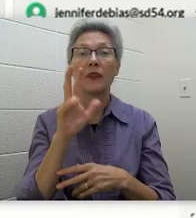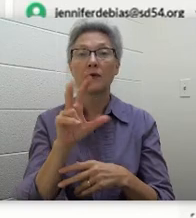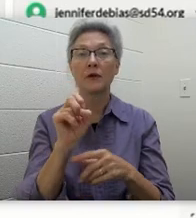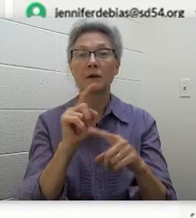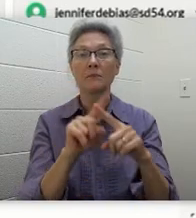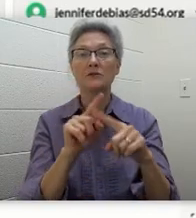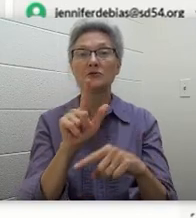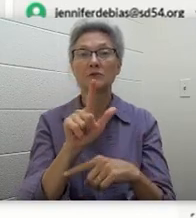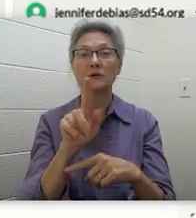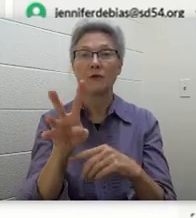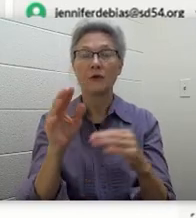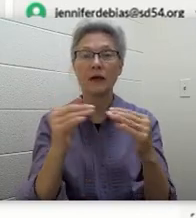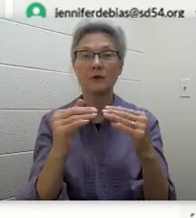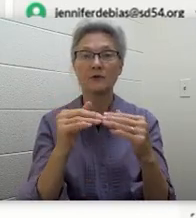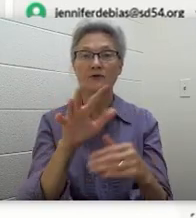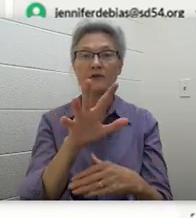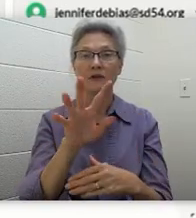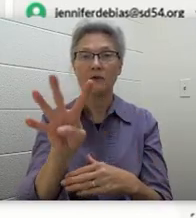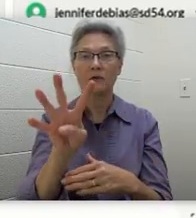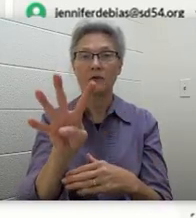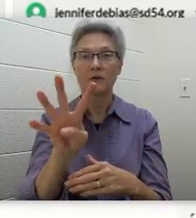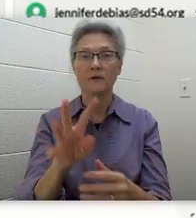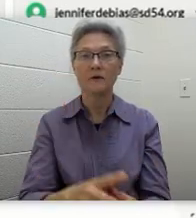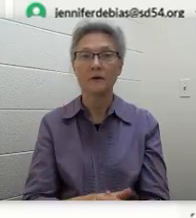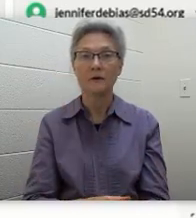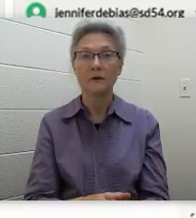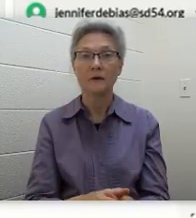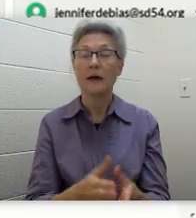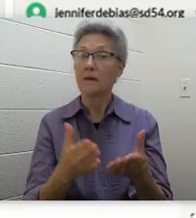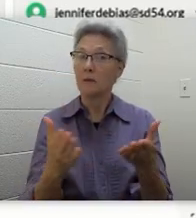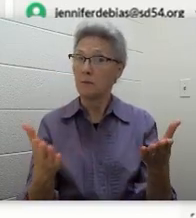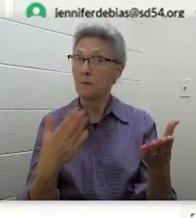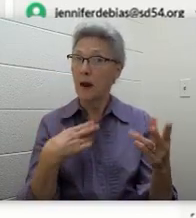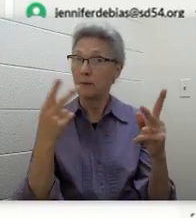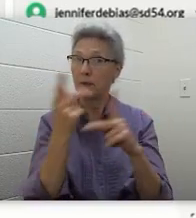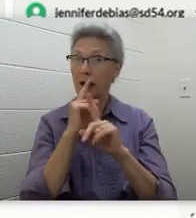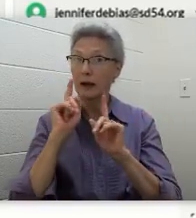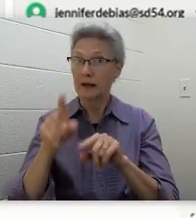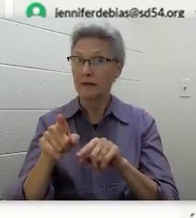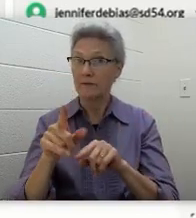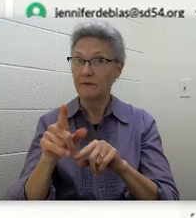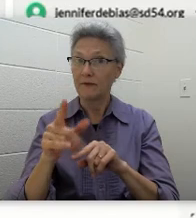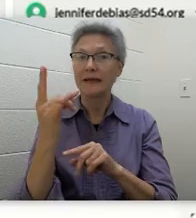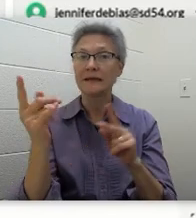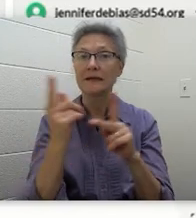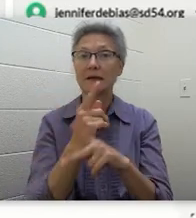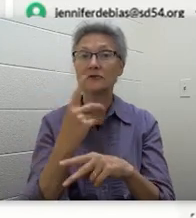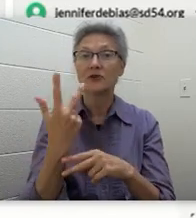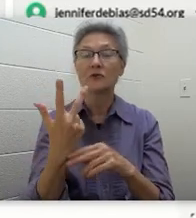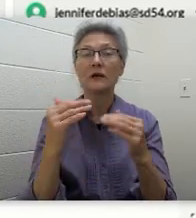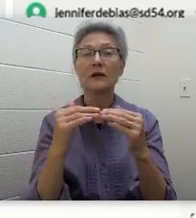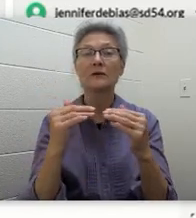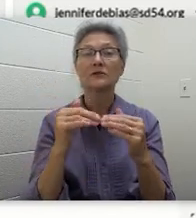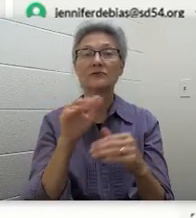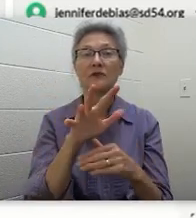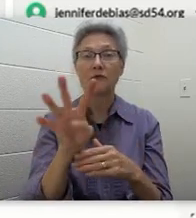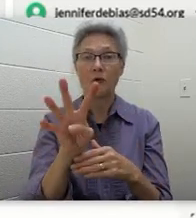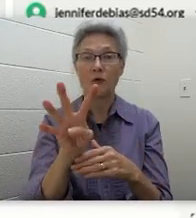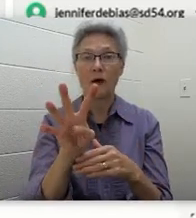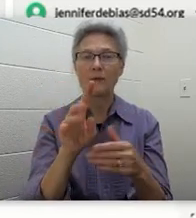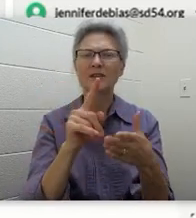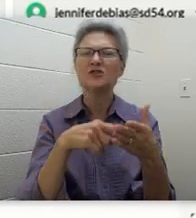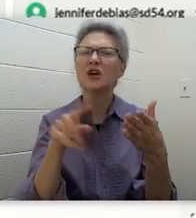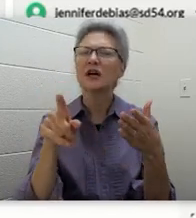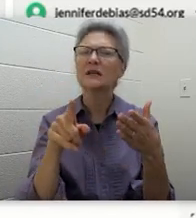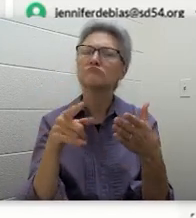plus 24 is 54. Therefore, my product of 18 times 3 is 54. Just going to check